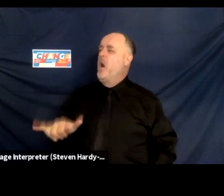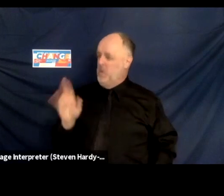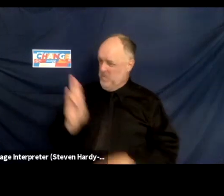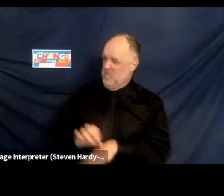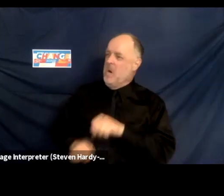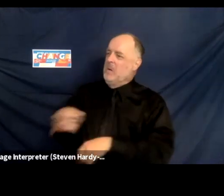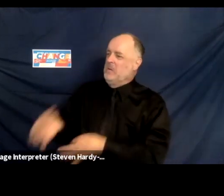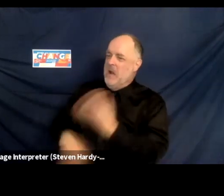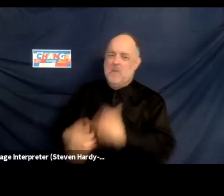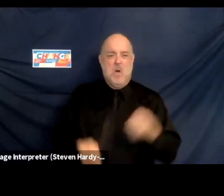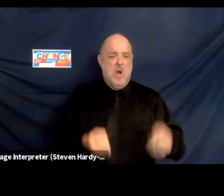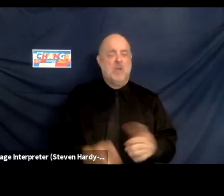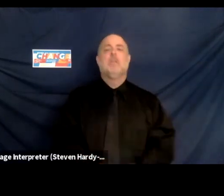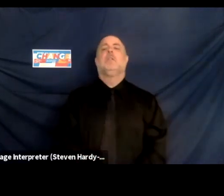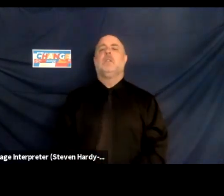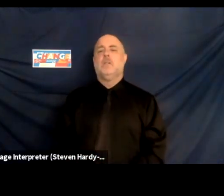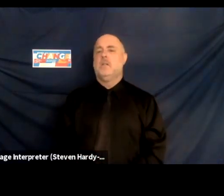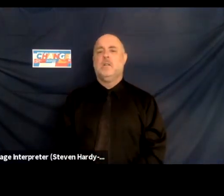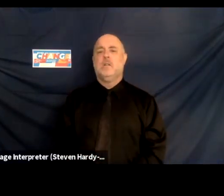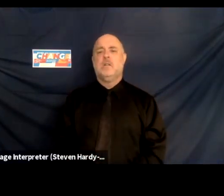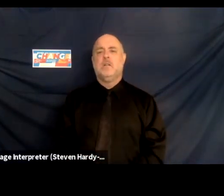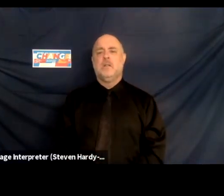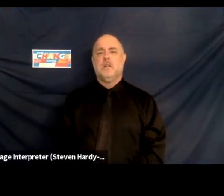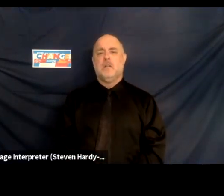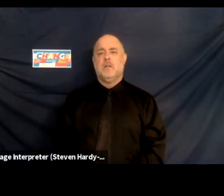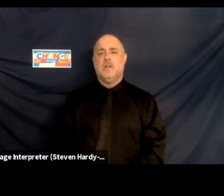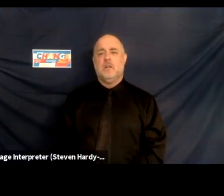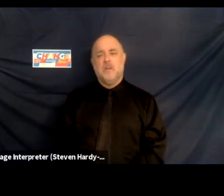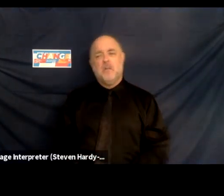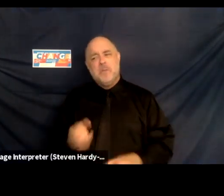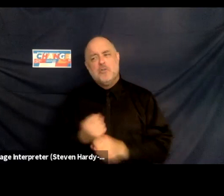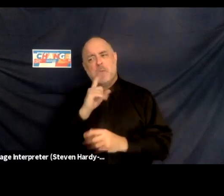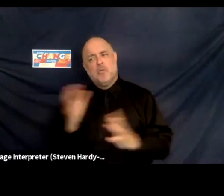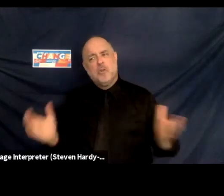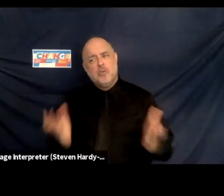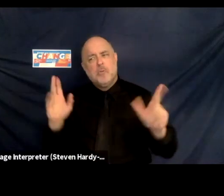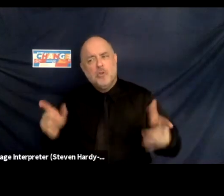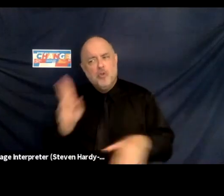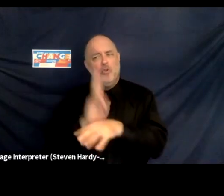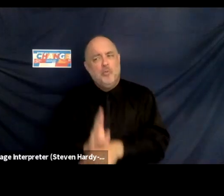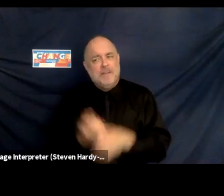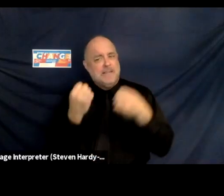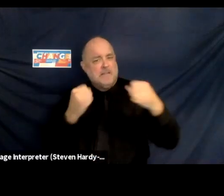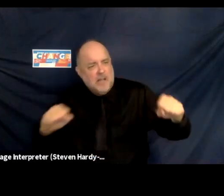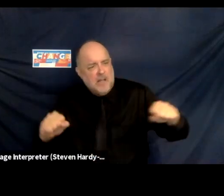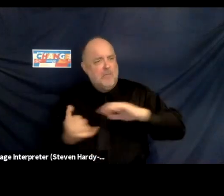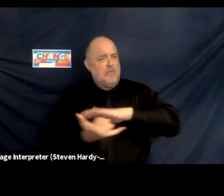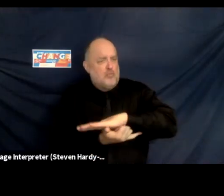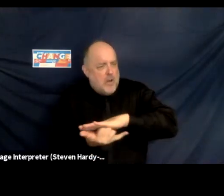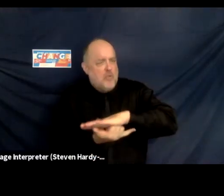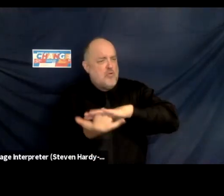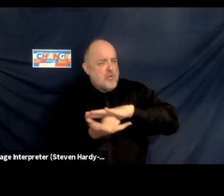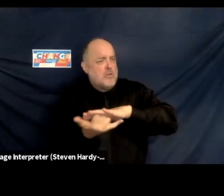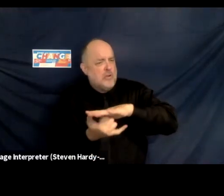folks to safely return to using our transit system, particularly our subway system, that continues to be the engine of